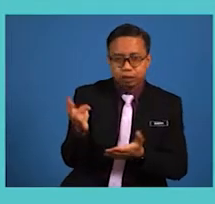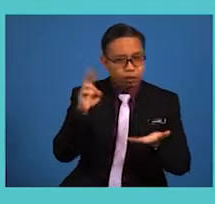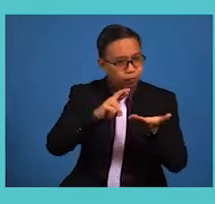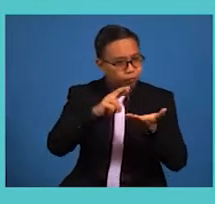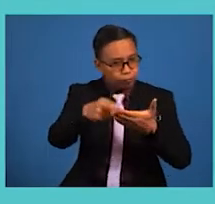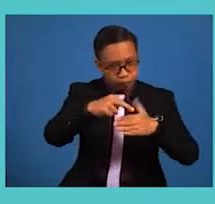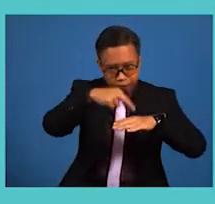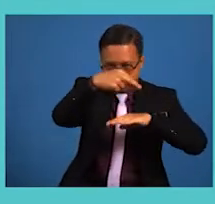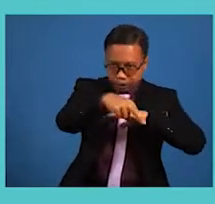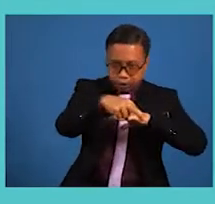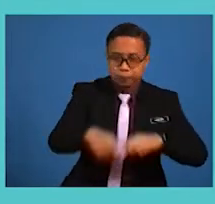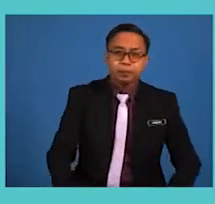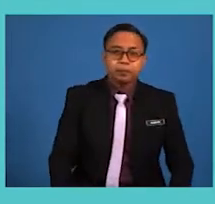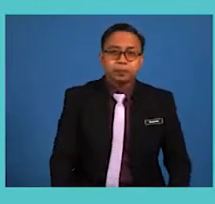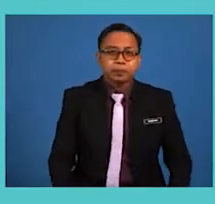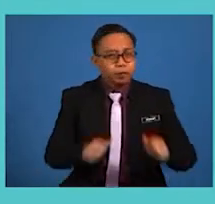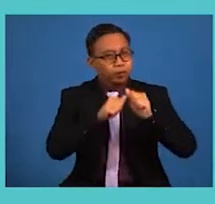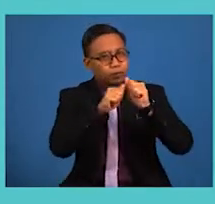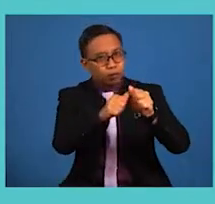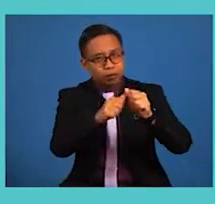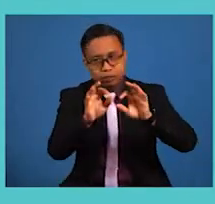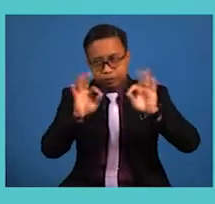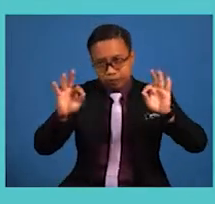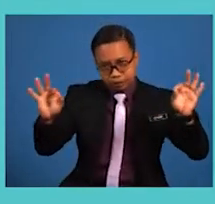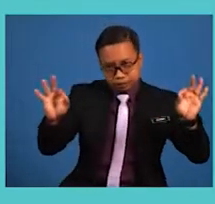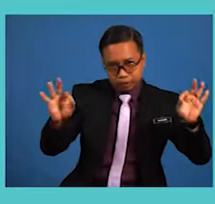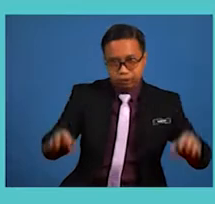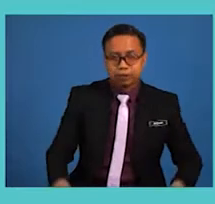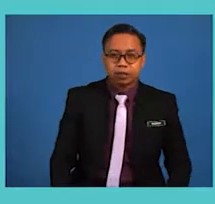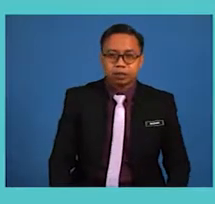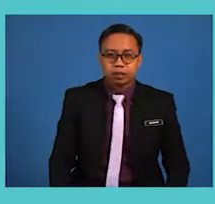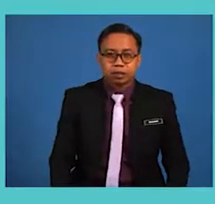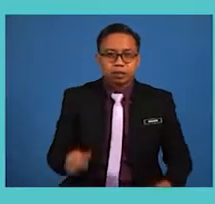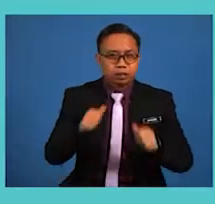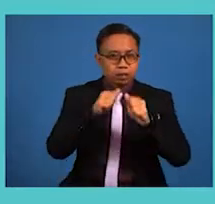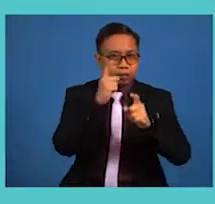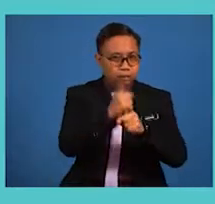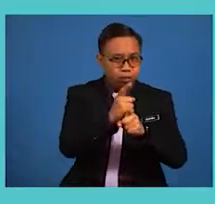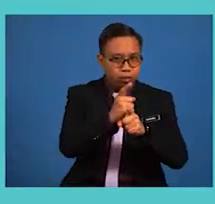question. Is the following sentence considered as an accurate analysis?